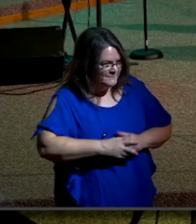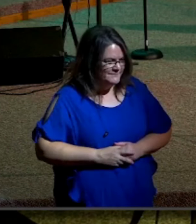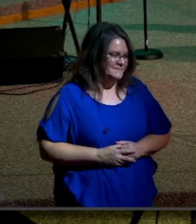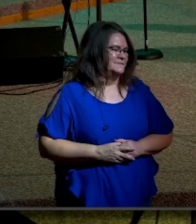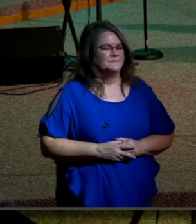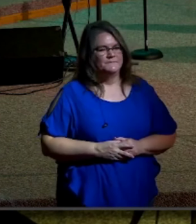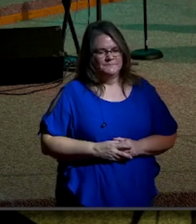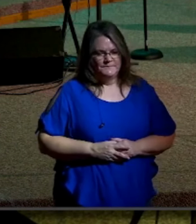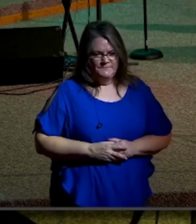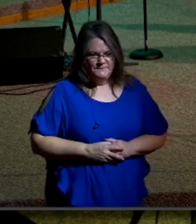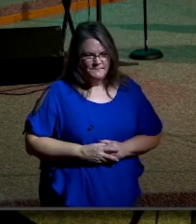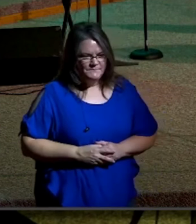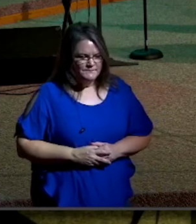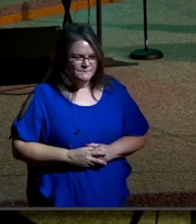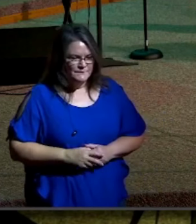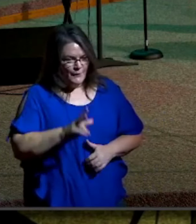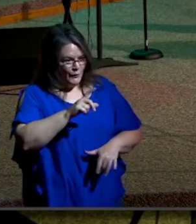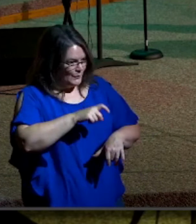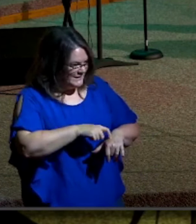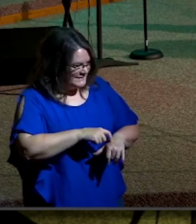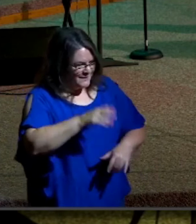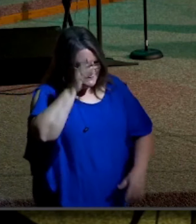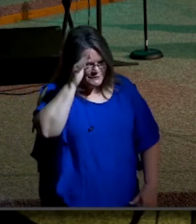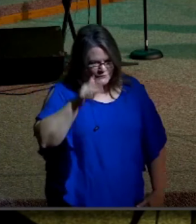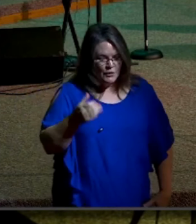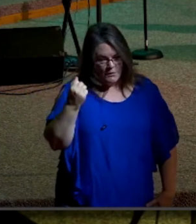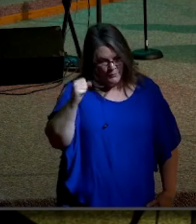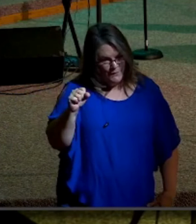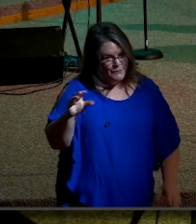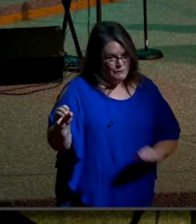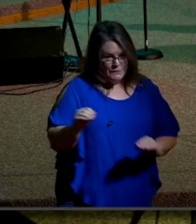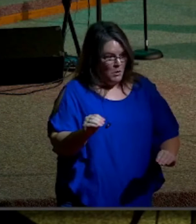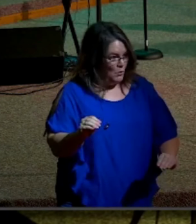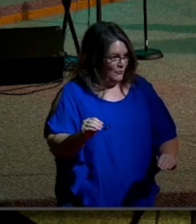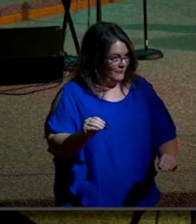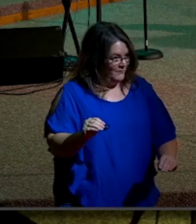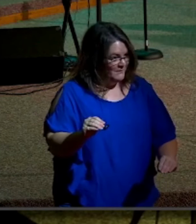after three times of the donkey refusing to move forward, because again,